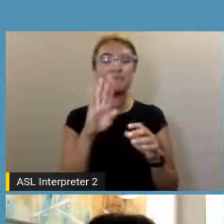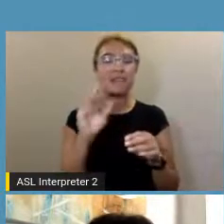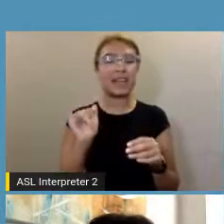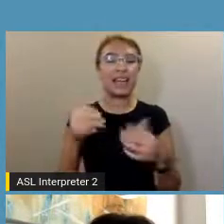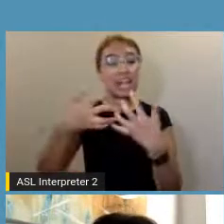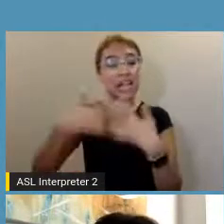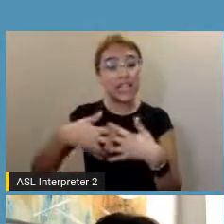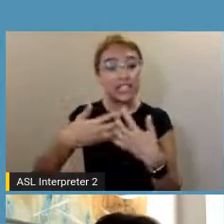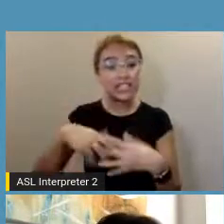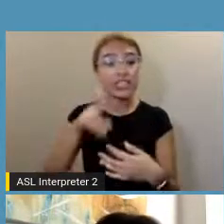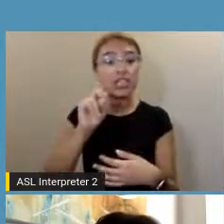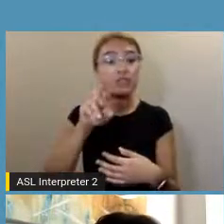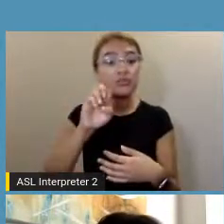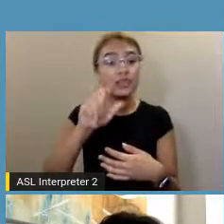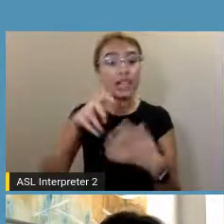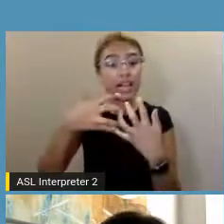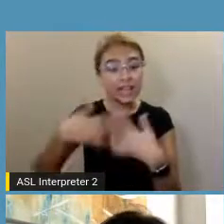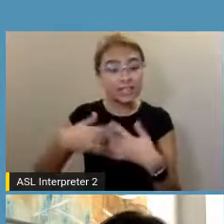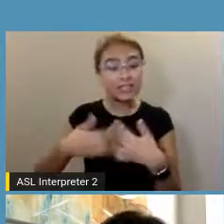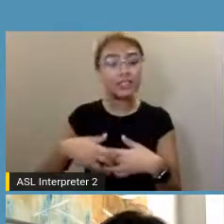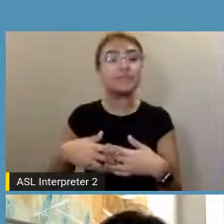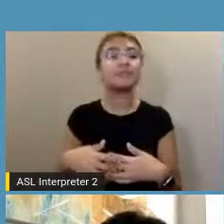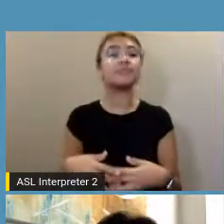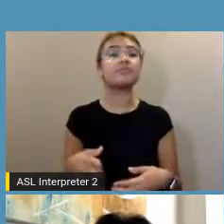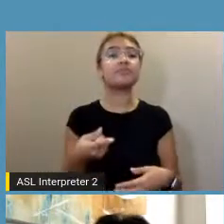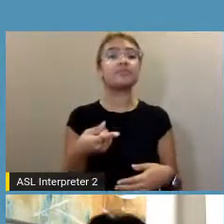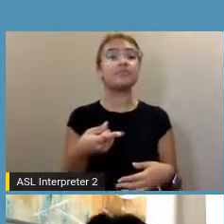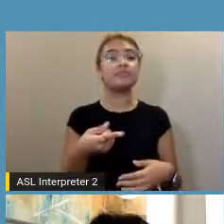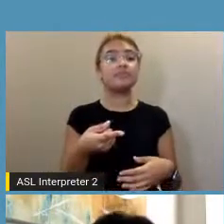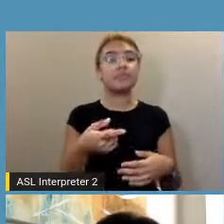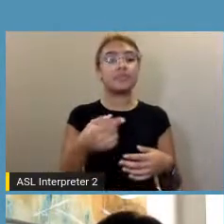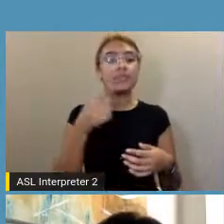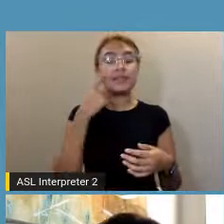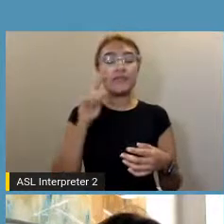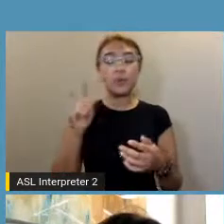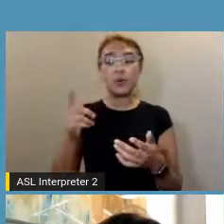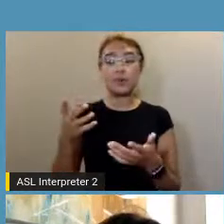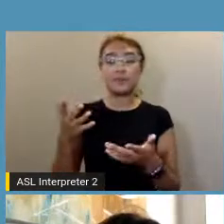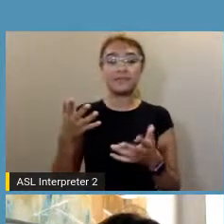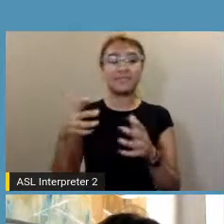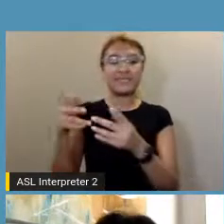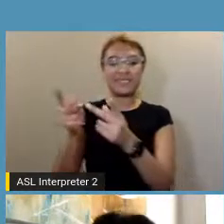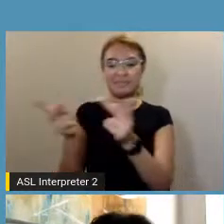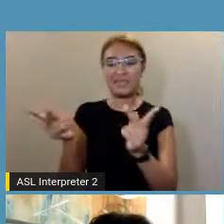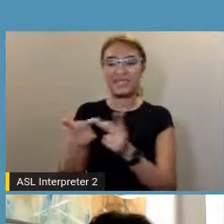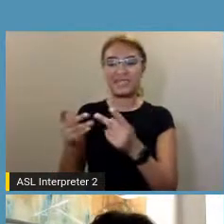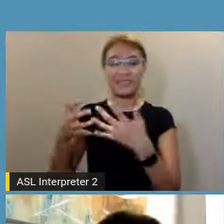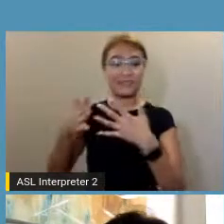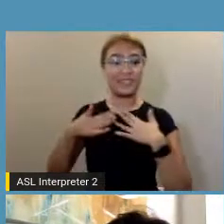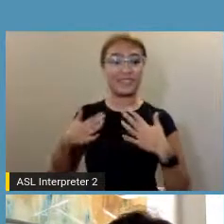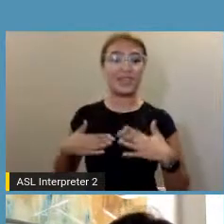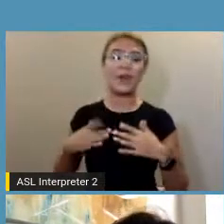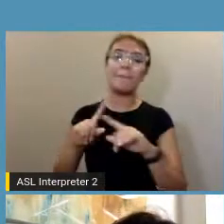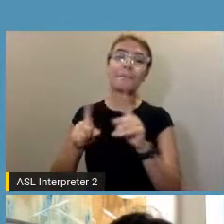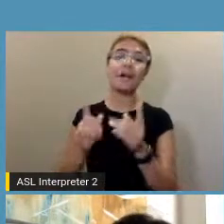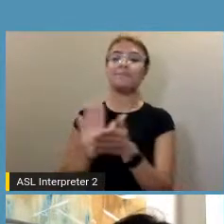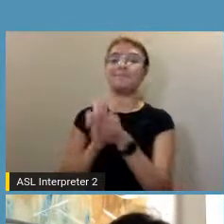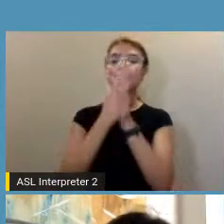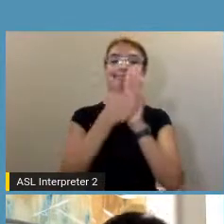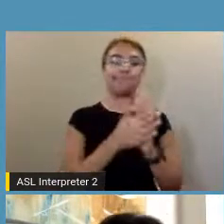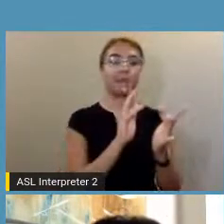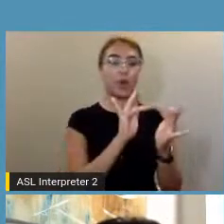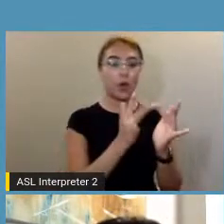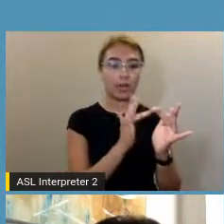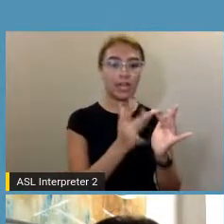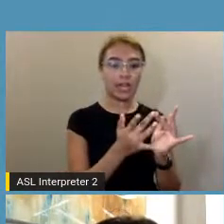it's literally a proposal for an exhibition that was going to be physical and then later became a online thing. It